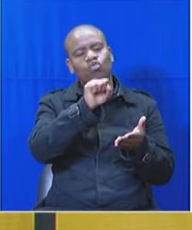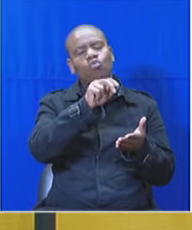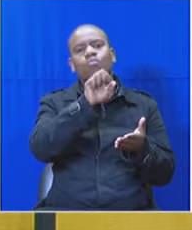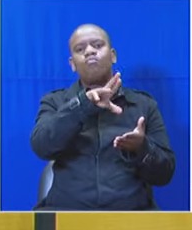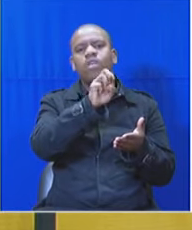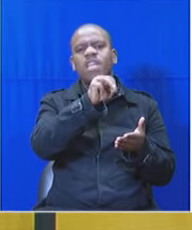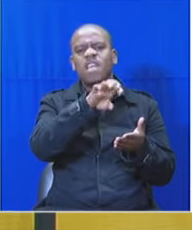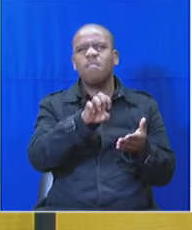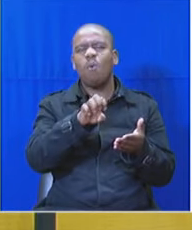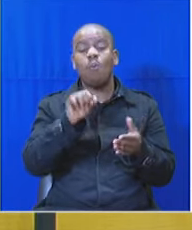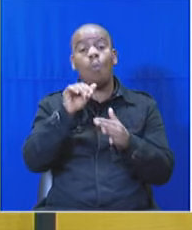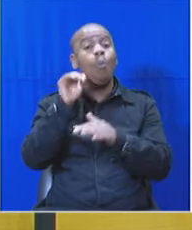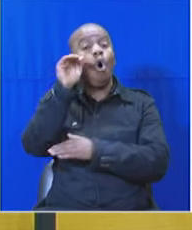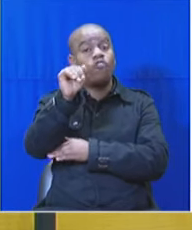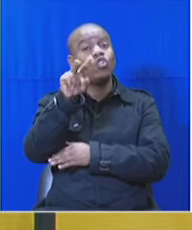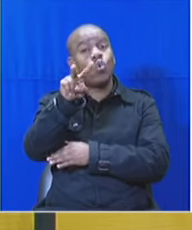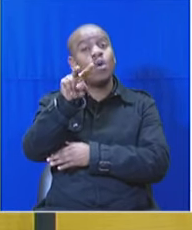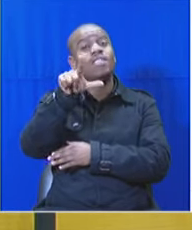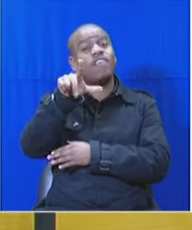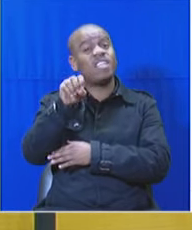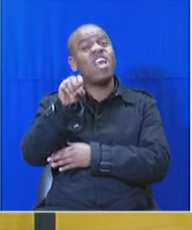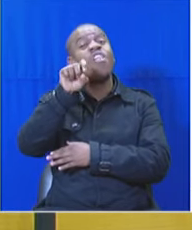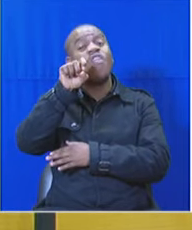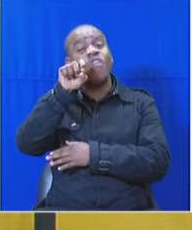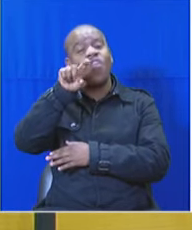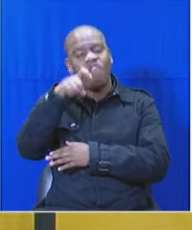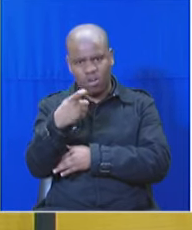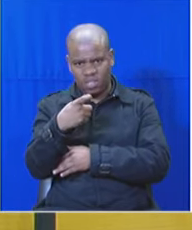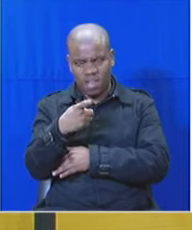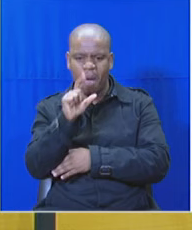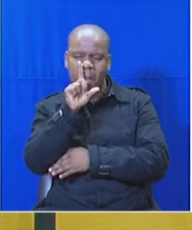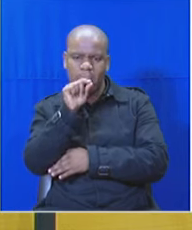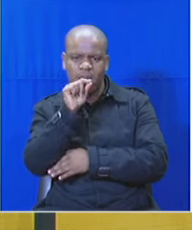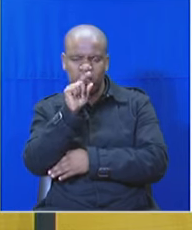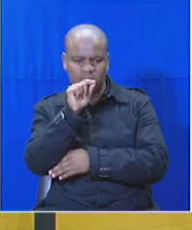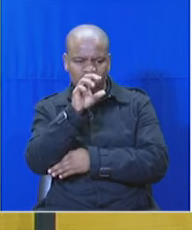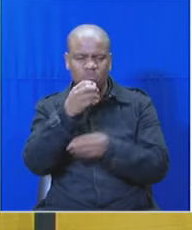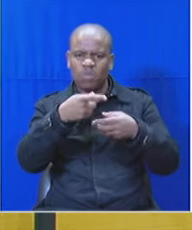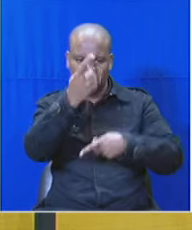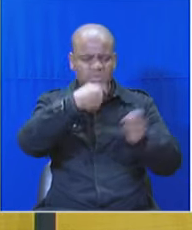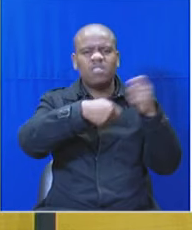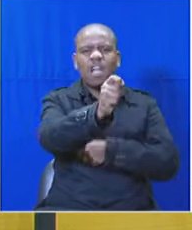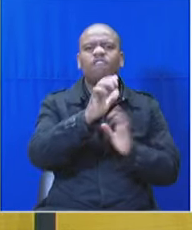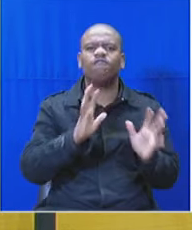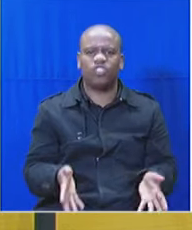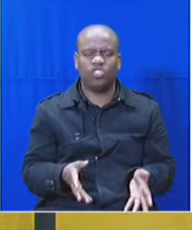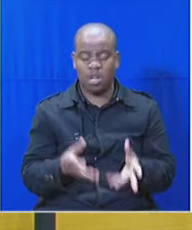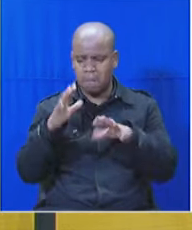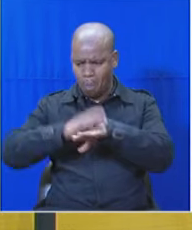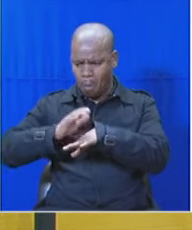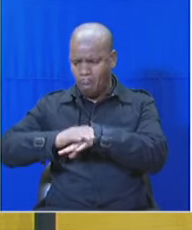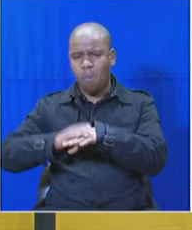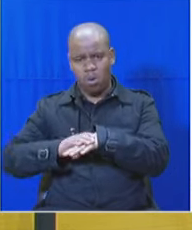sold over 270,000 birds in December 2013. Much attention has been